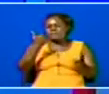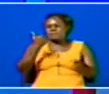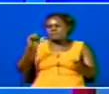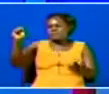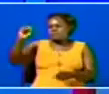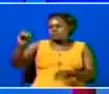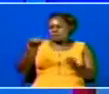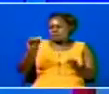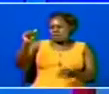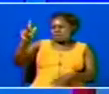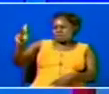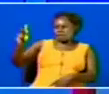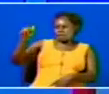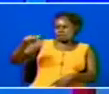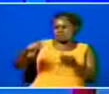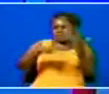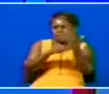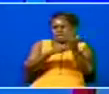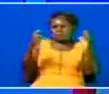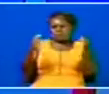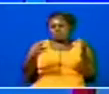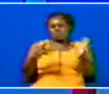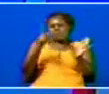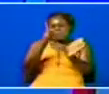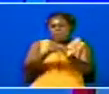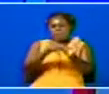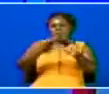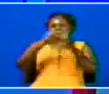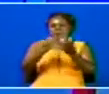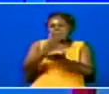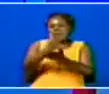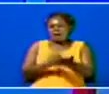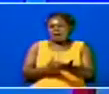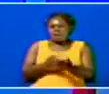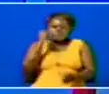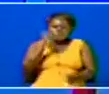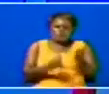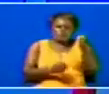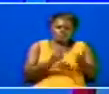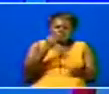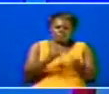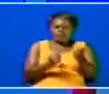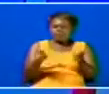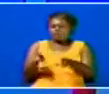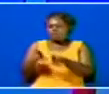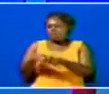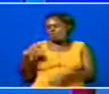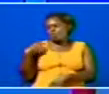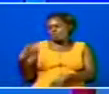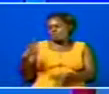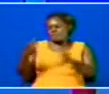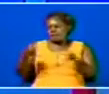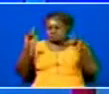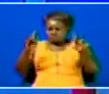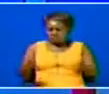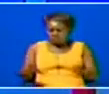Awards. Now, Athletics Kenya today named the teams that will be taking part in the World Half Marathon Championships in Valencia and Commonwealth Games in Australia.